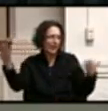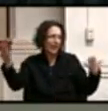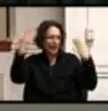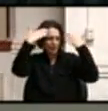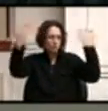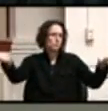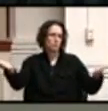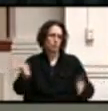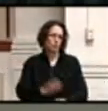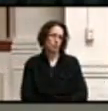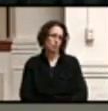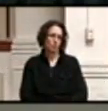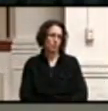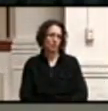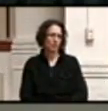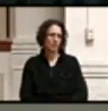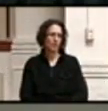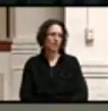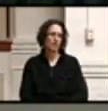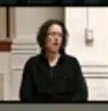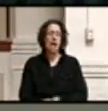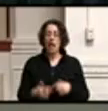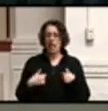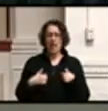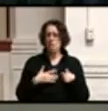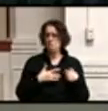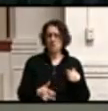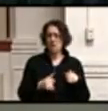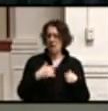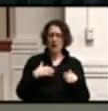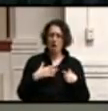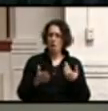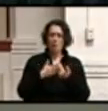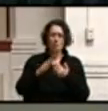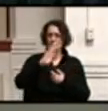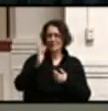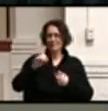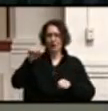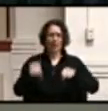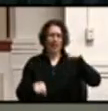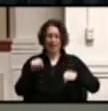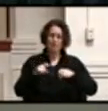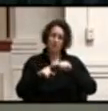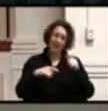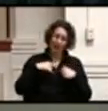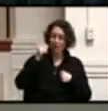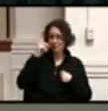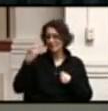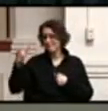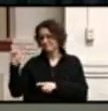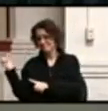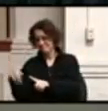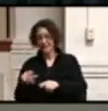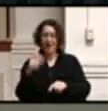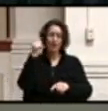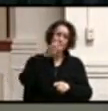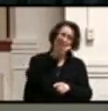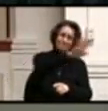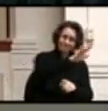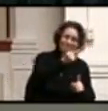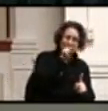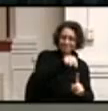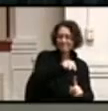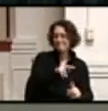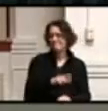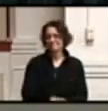but I kind of do, and I never want to stay on a fence, but I kind of see both sides of this a little bit. So I just want you to know